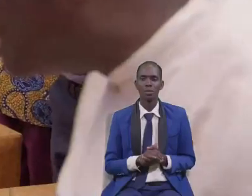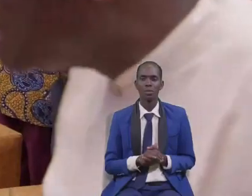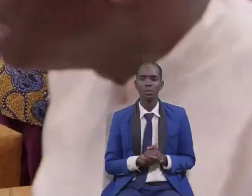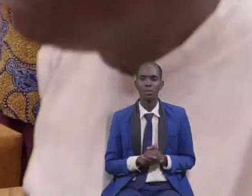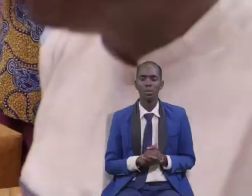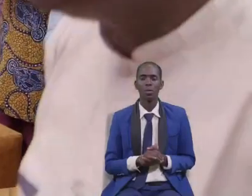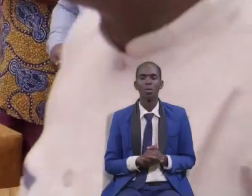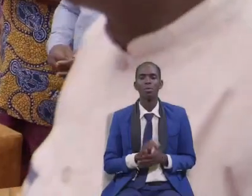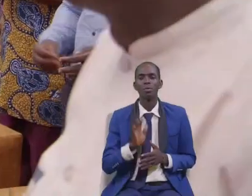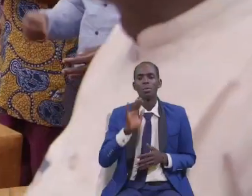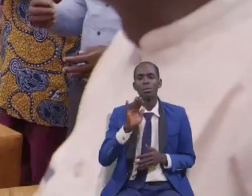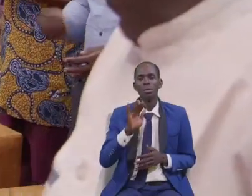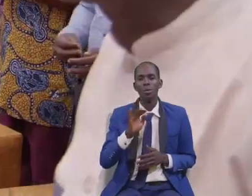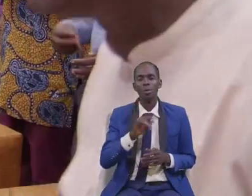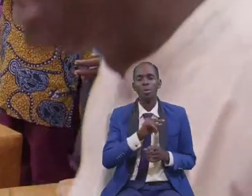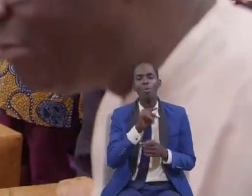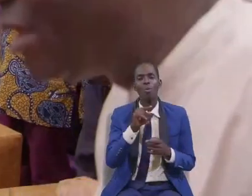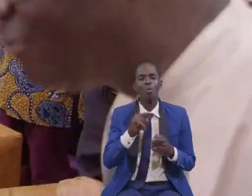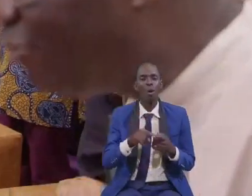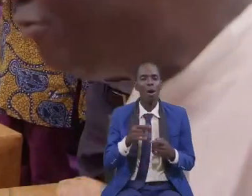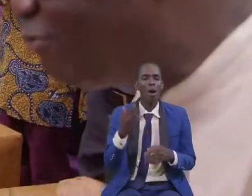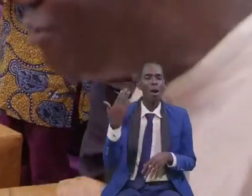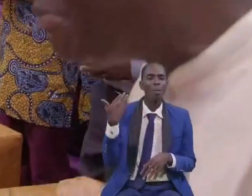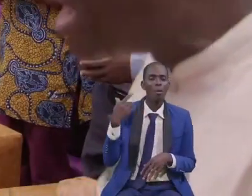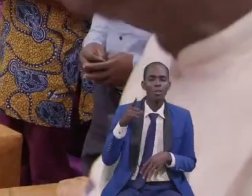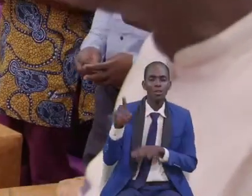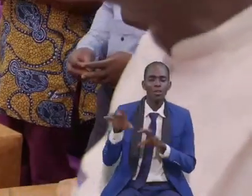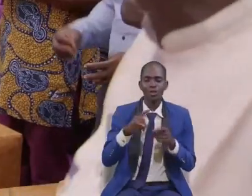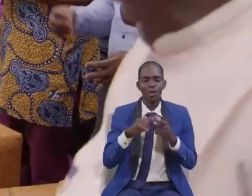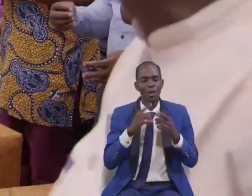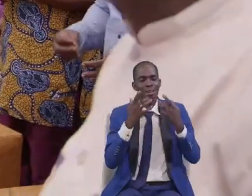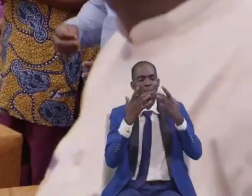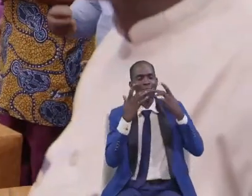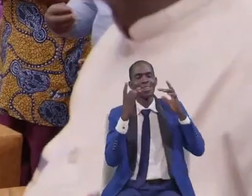When last did you smile at the storm?